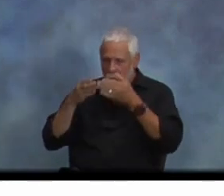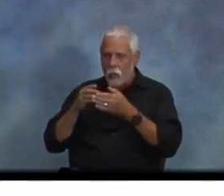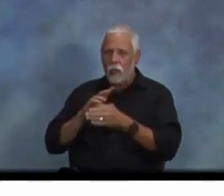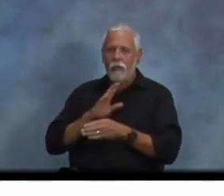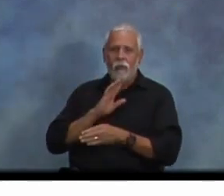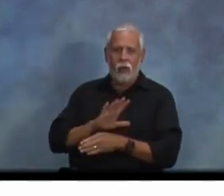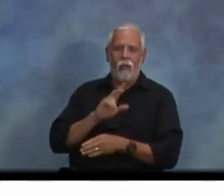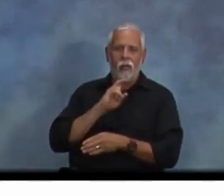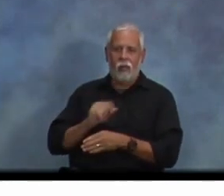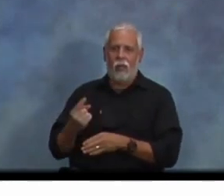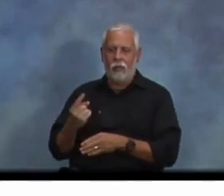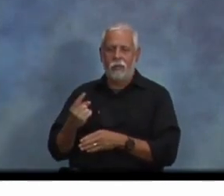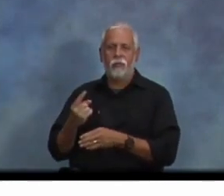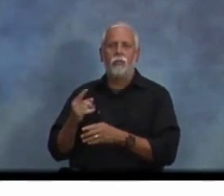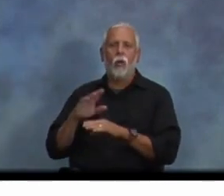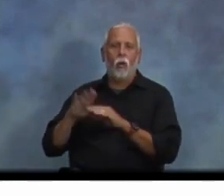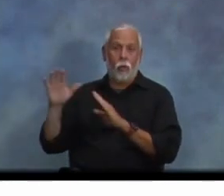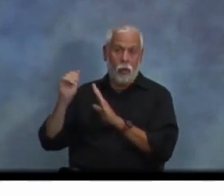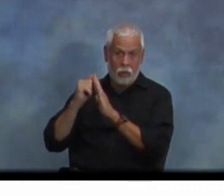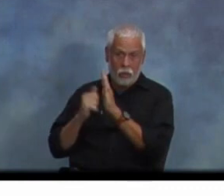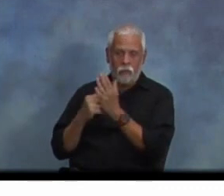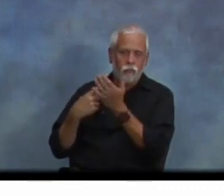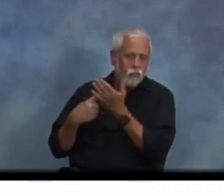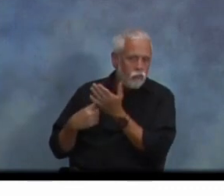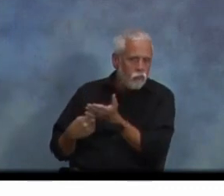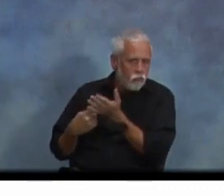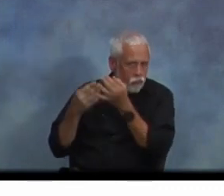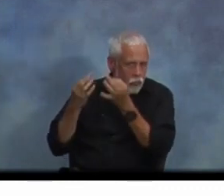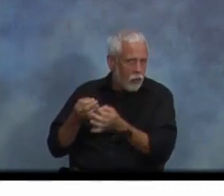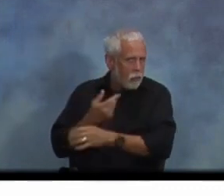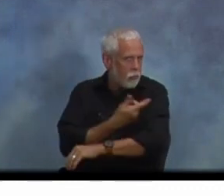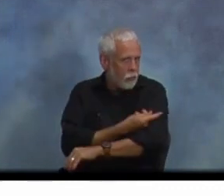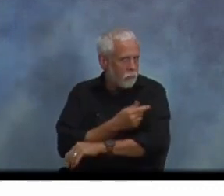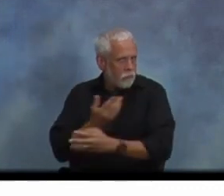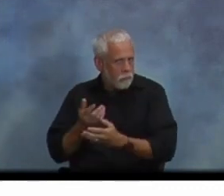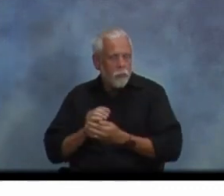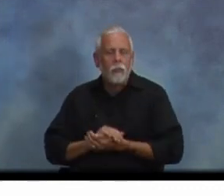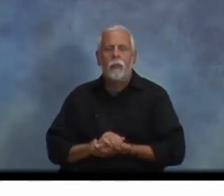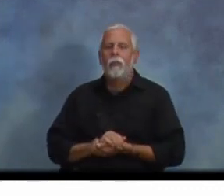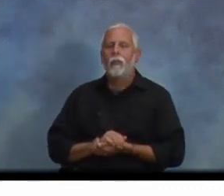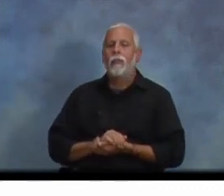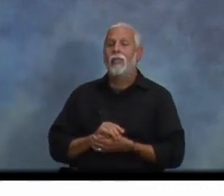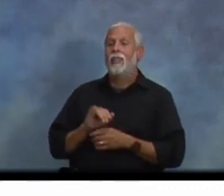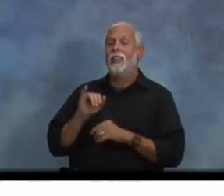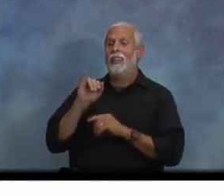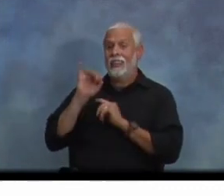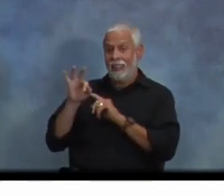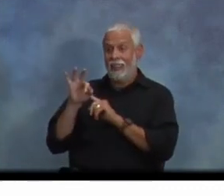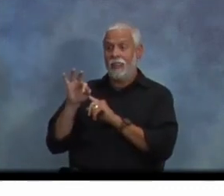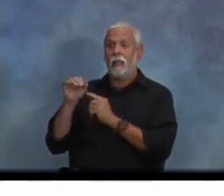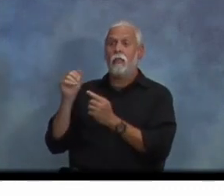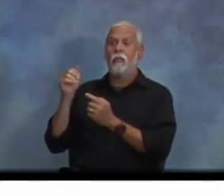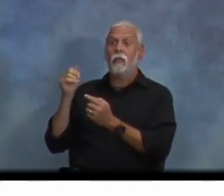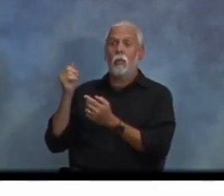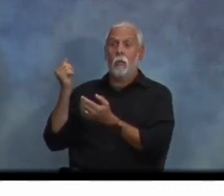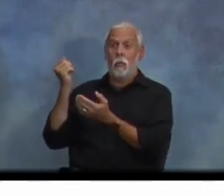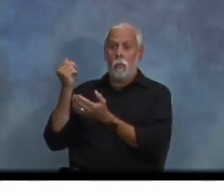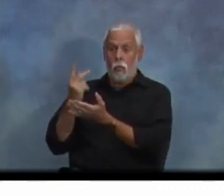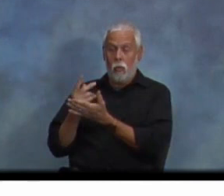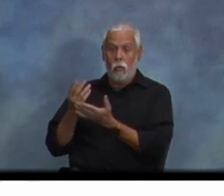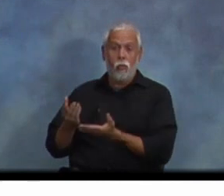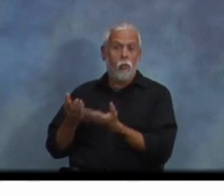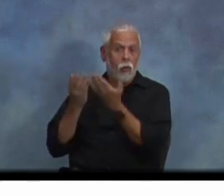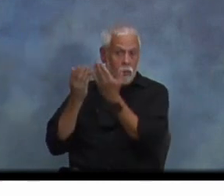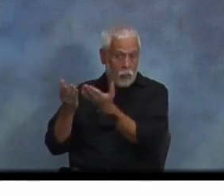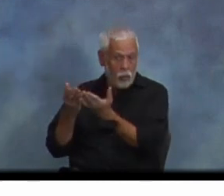5 to 11, as an agenda item for discussion. If the FDA does put forth a